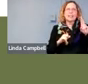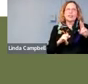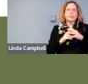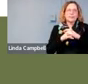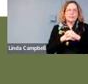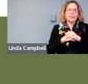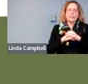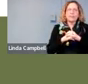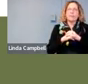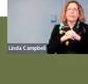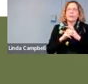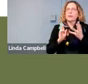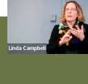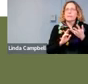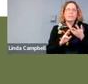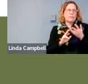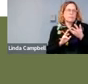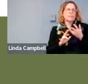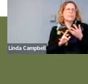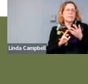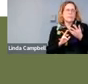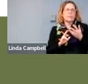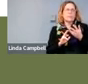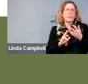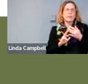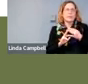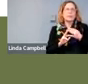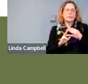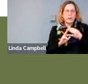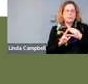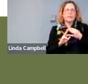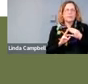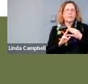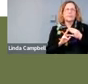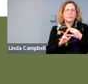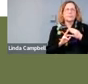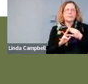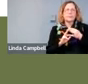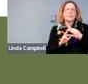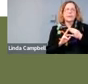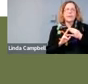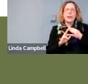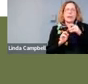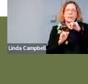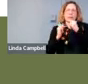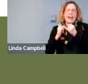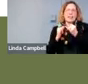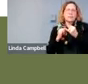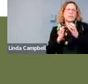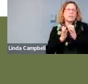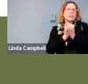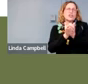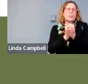Or it could just be a mishappened, an unintentional vector.